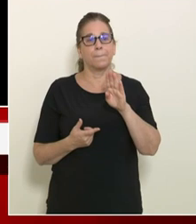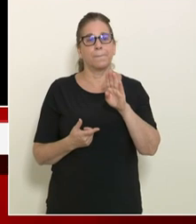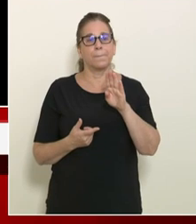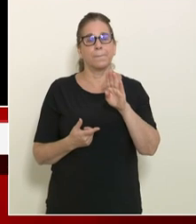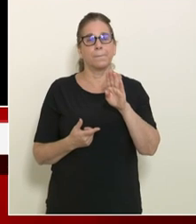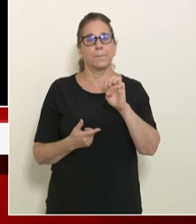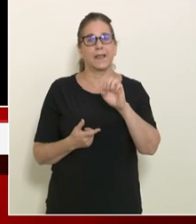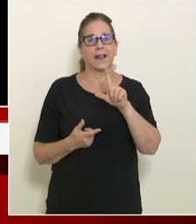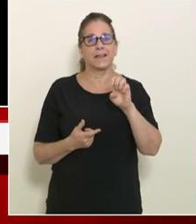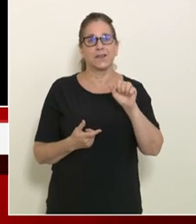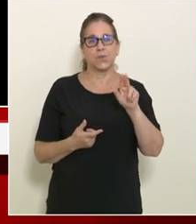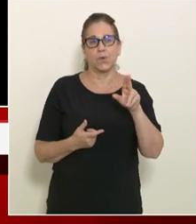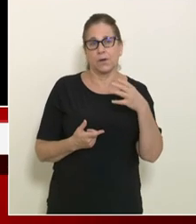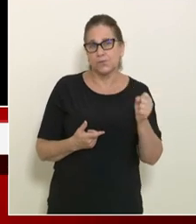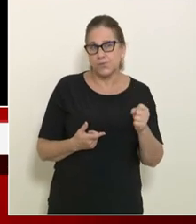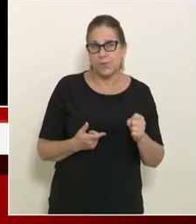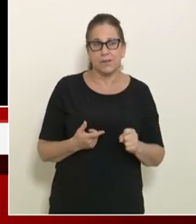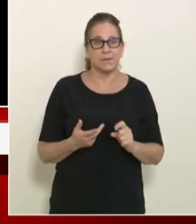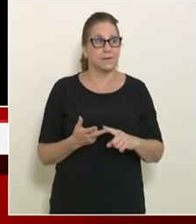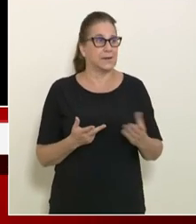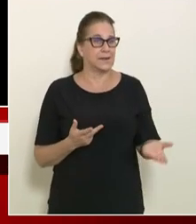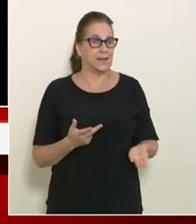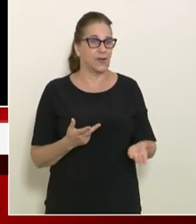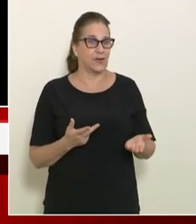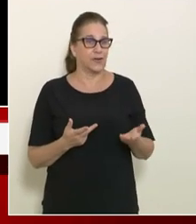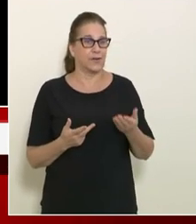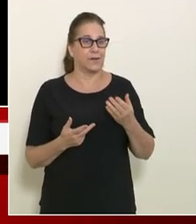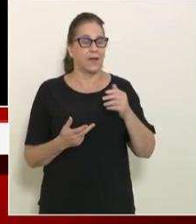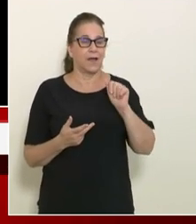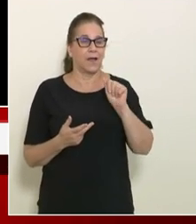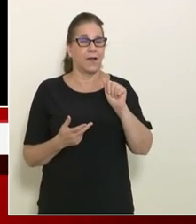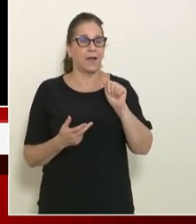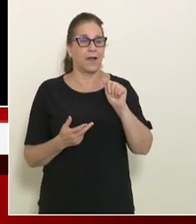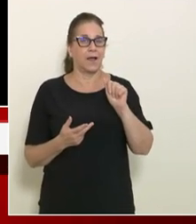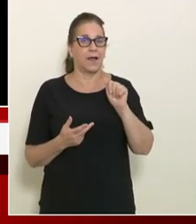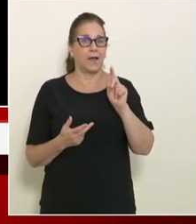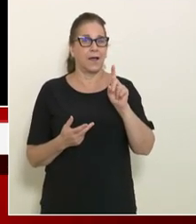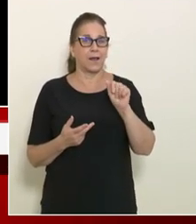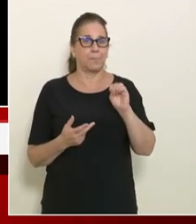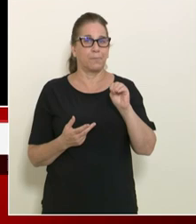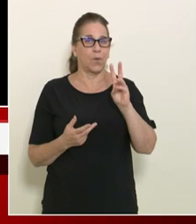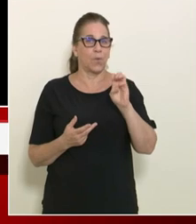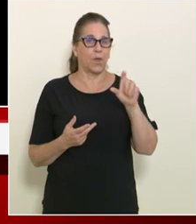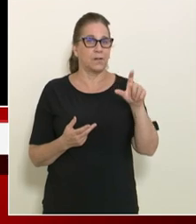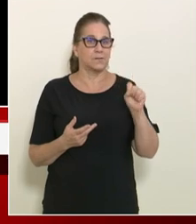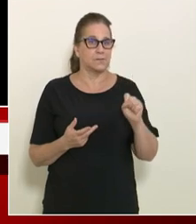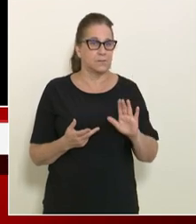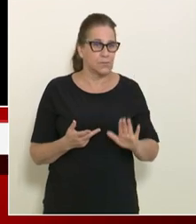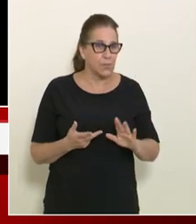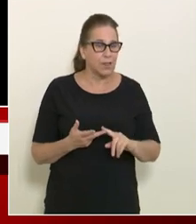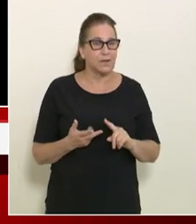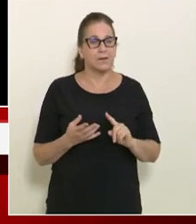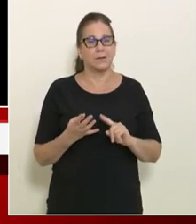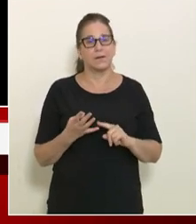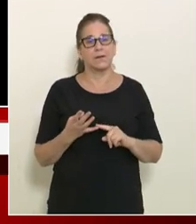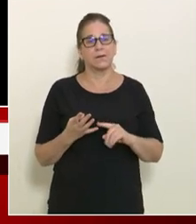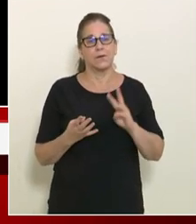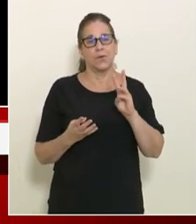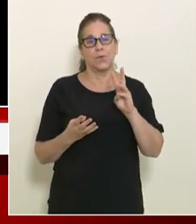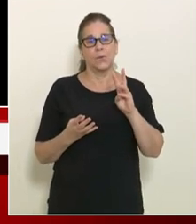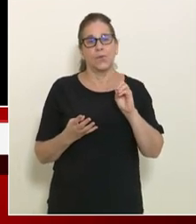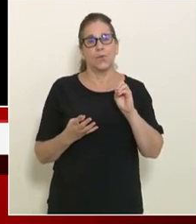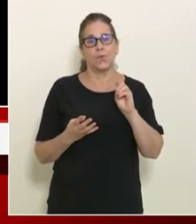Ida B. Wells campus, Dunbar High School, Roosevelt High School, Woodson High School, and the